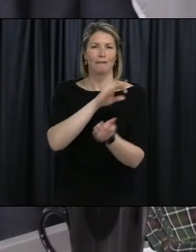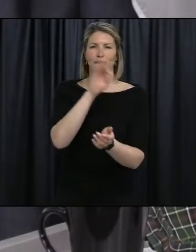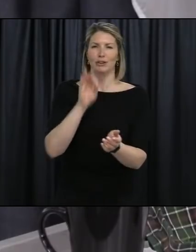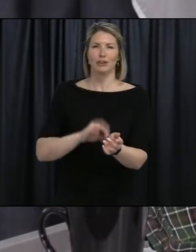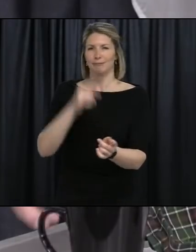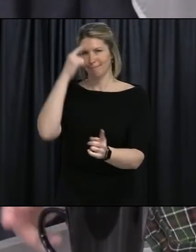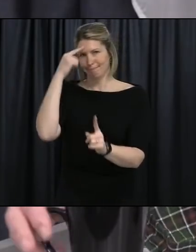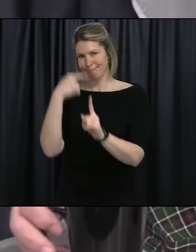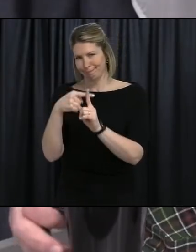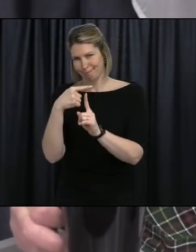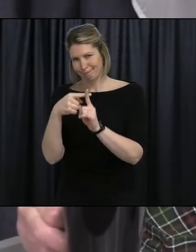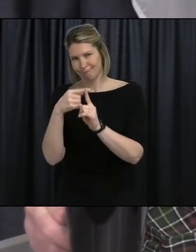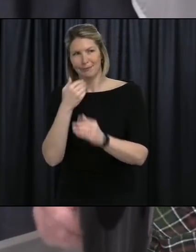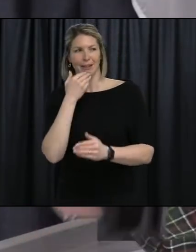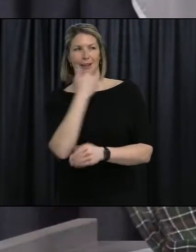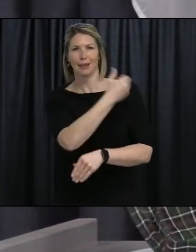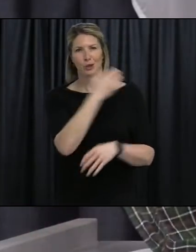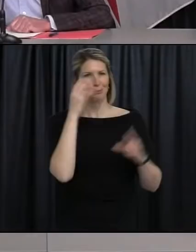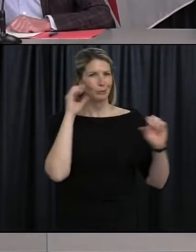Premier.